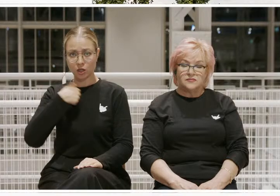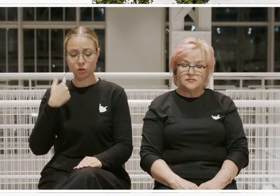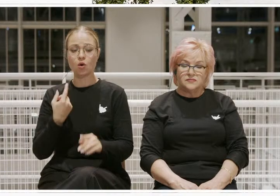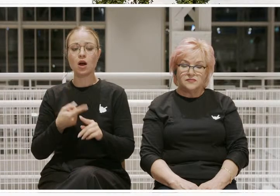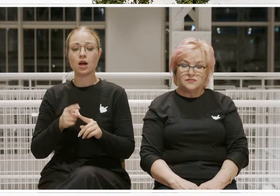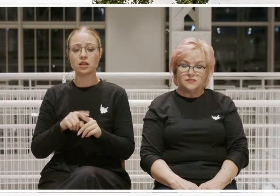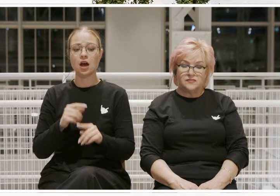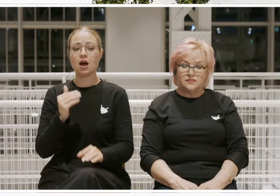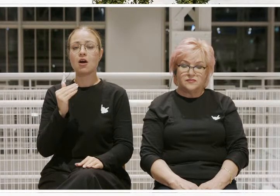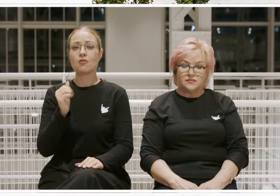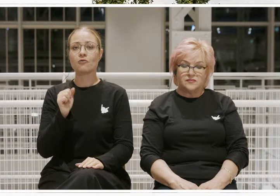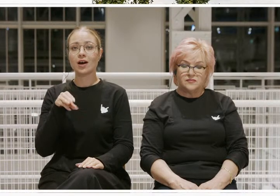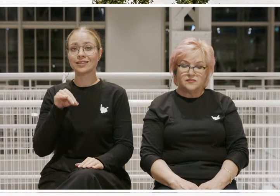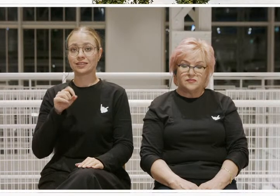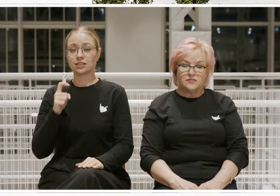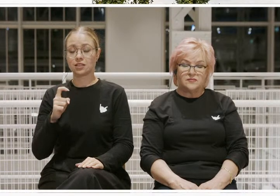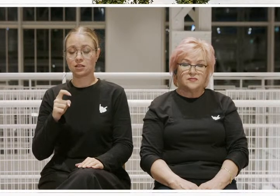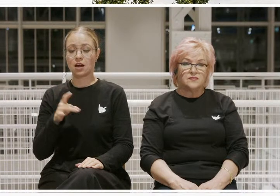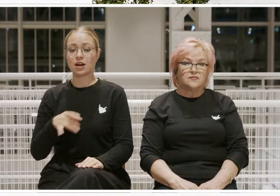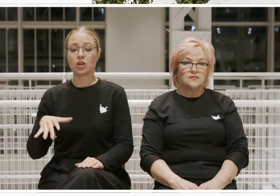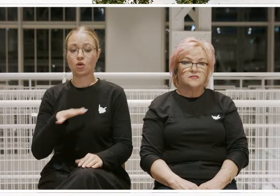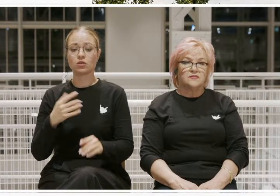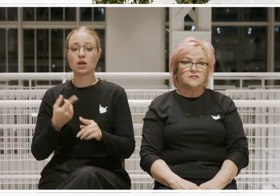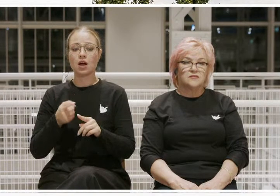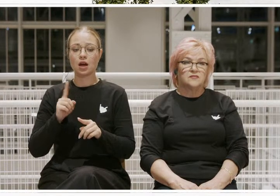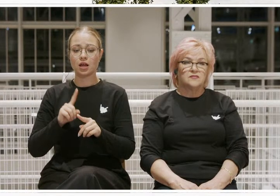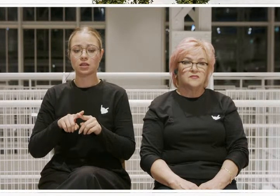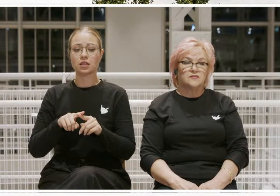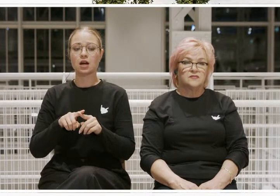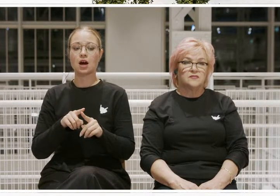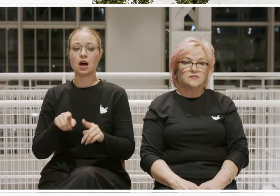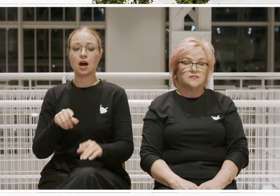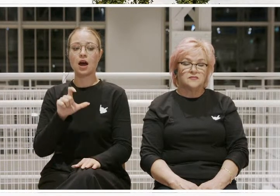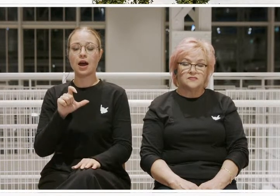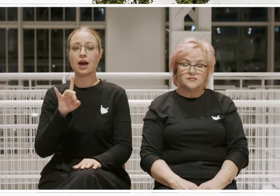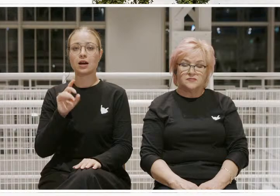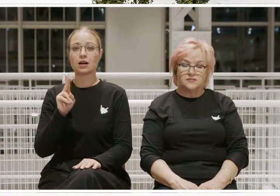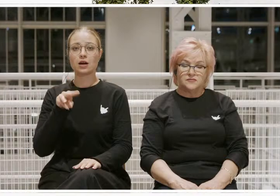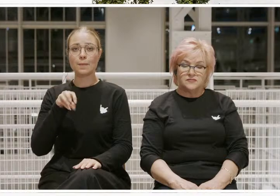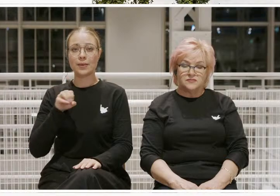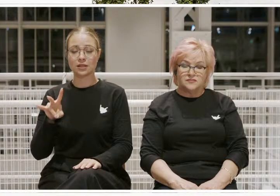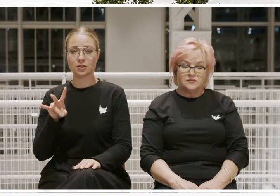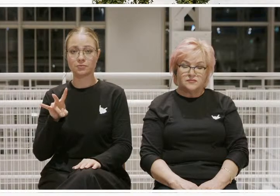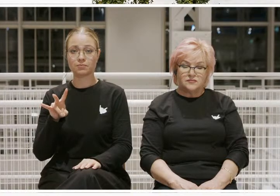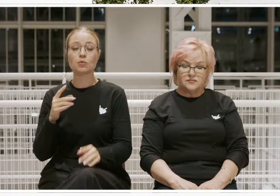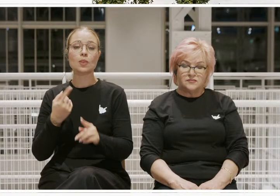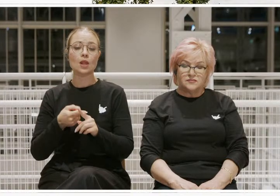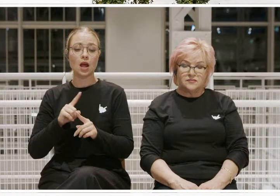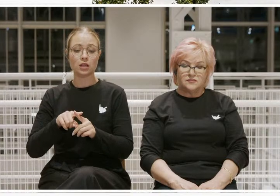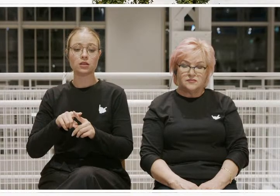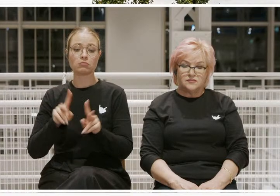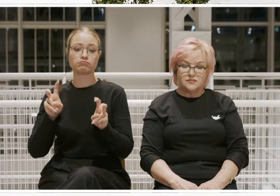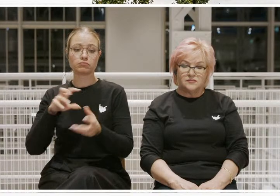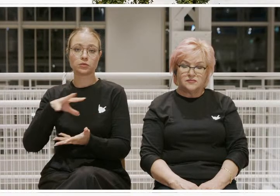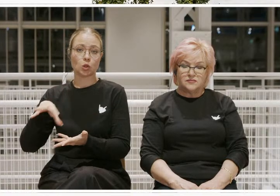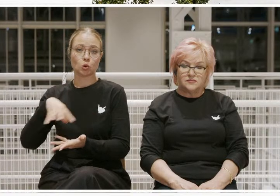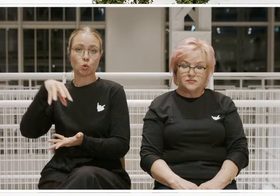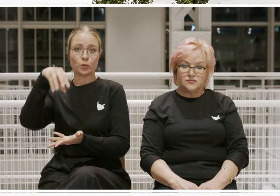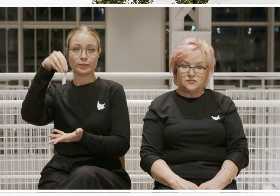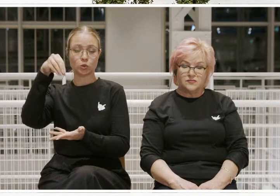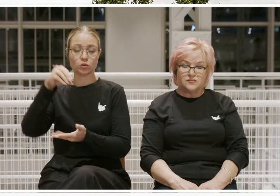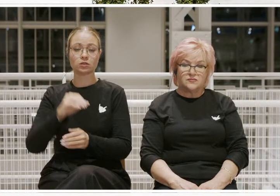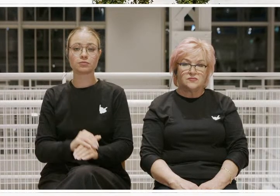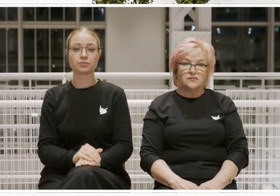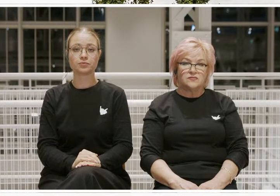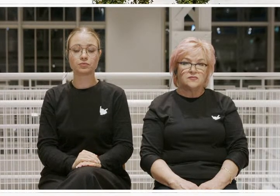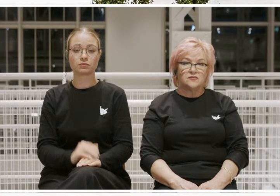Ayşe Erkmen. She produced a permanent sculptural work which is called Golden Horn in Golden